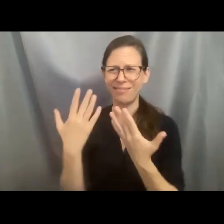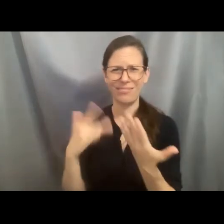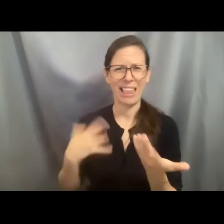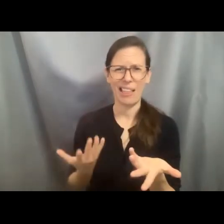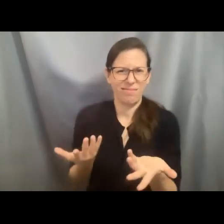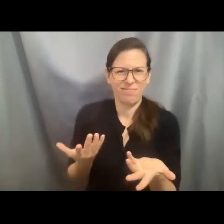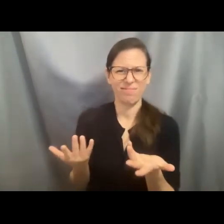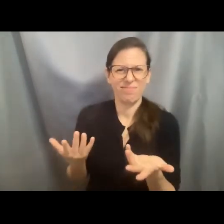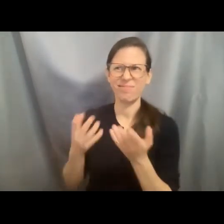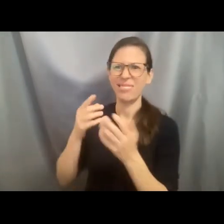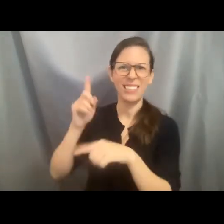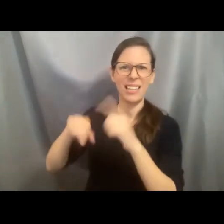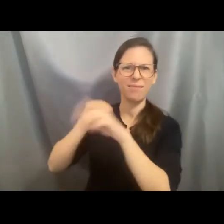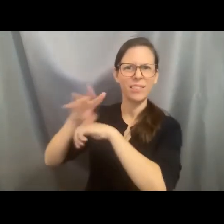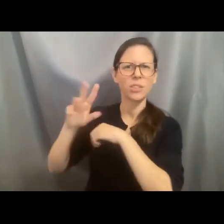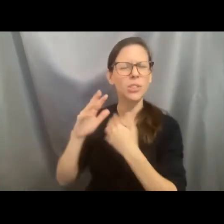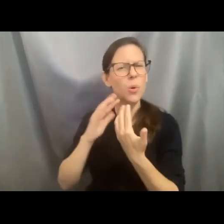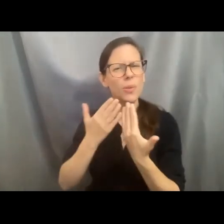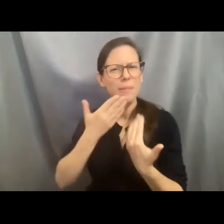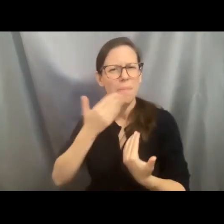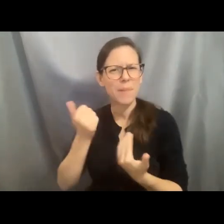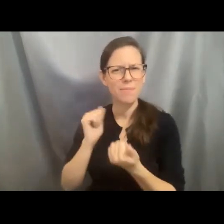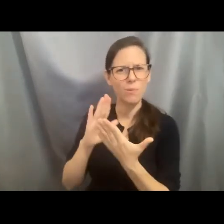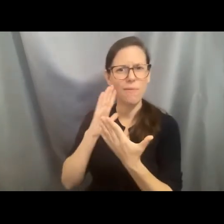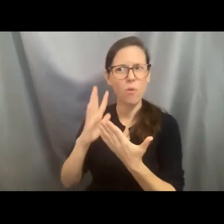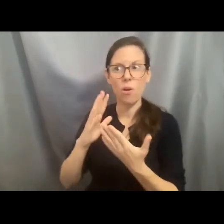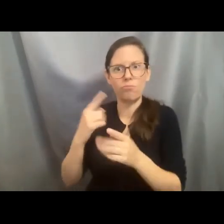best way, you know, a regular citizen can get involved in this moment?